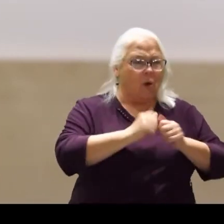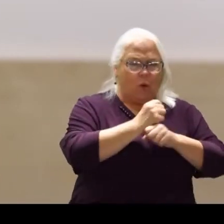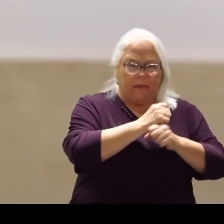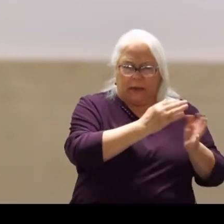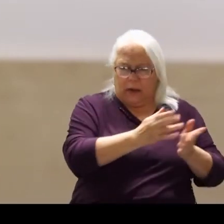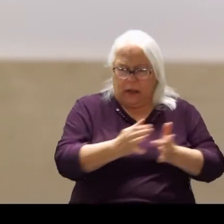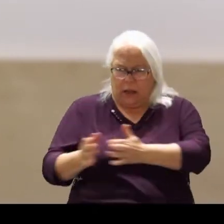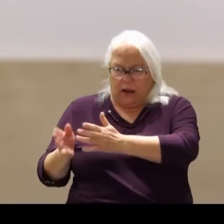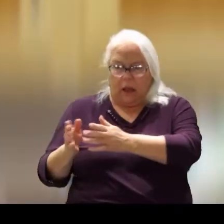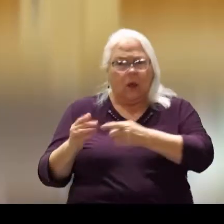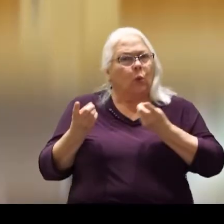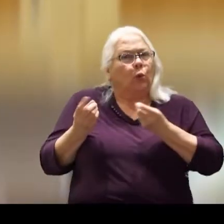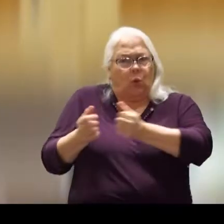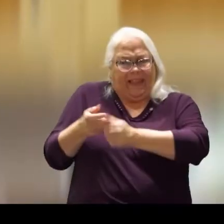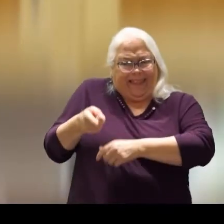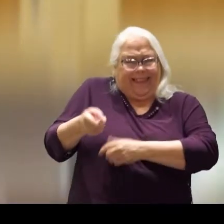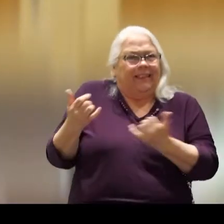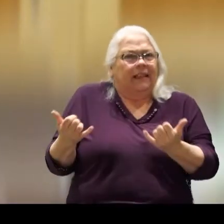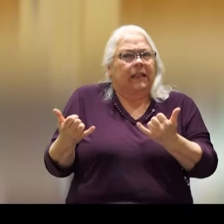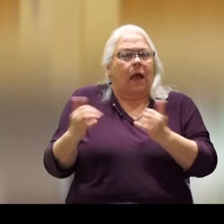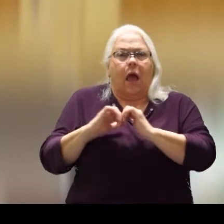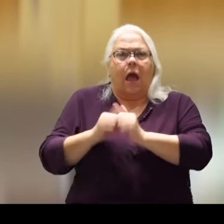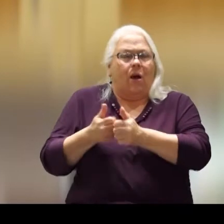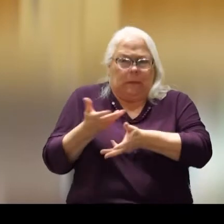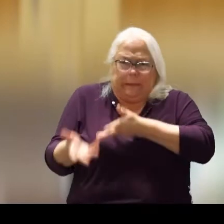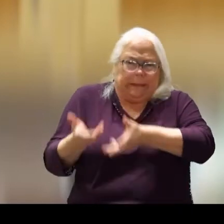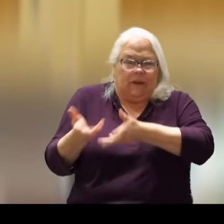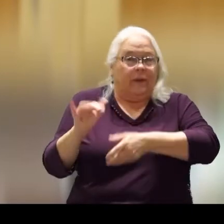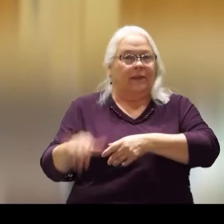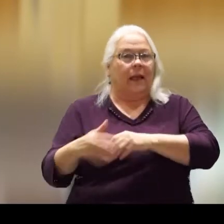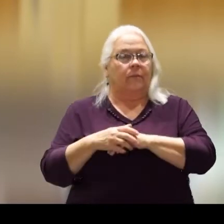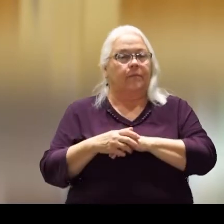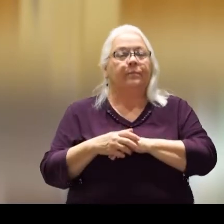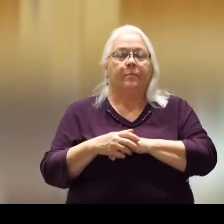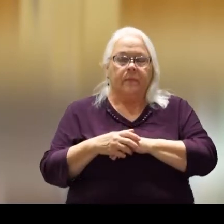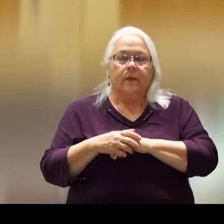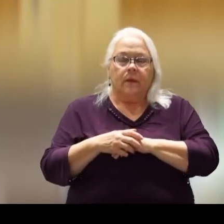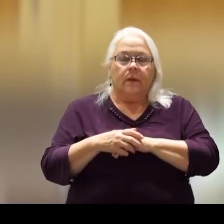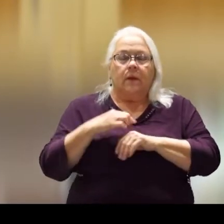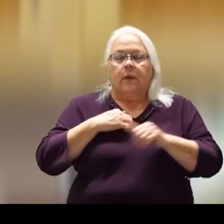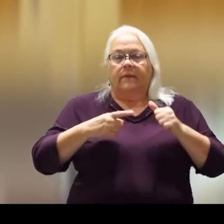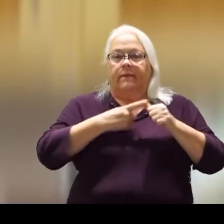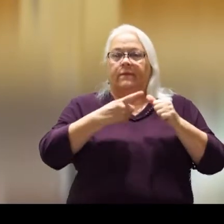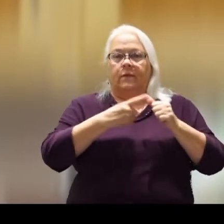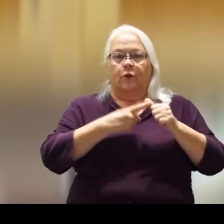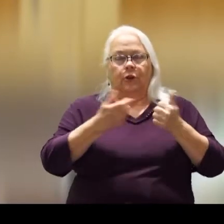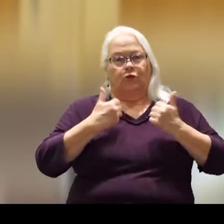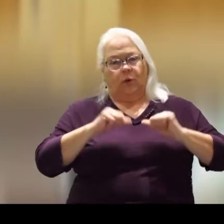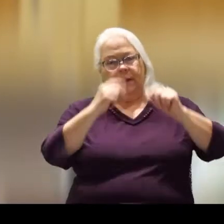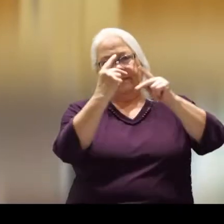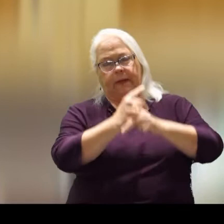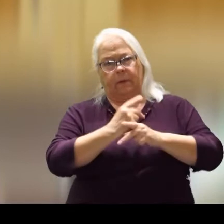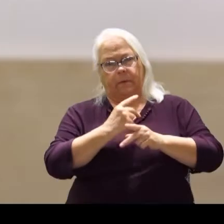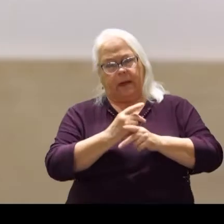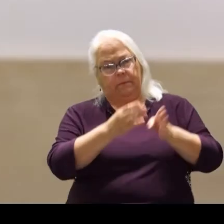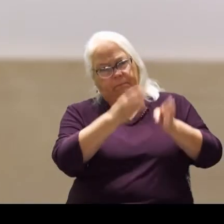mean? And what to do with it and how to treat it and what to go on. I search out and I try to figure out, first